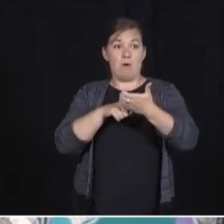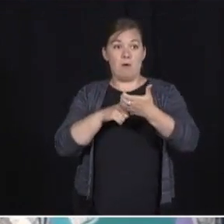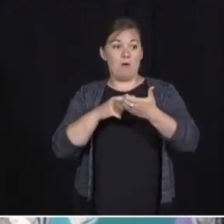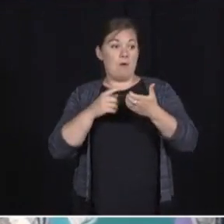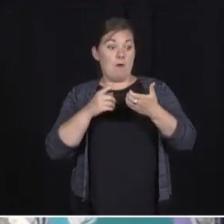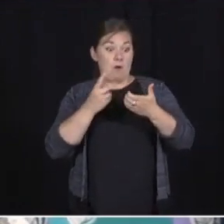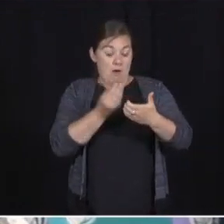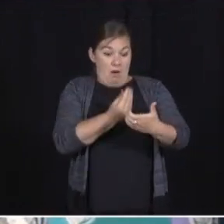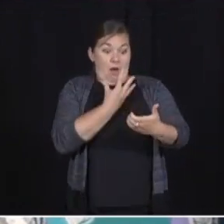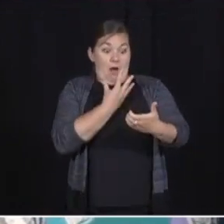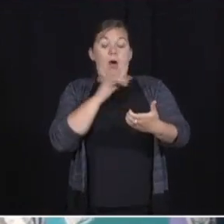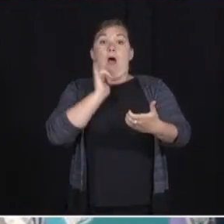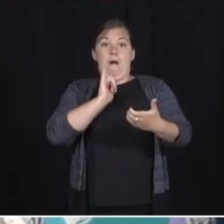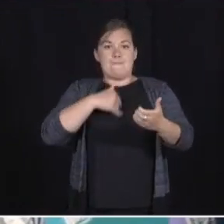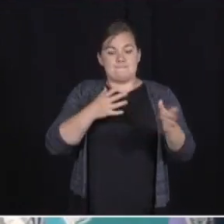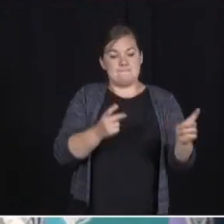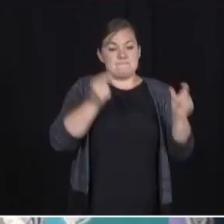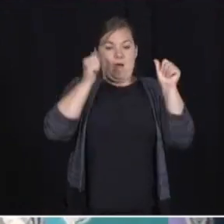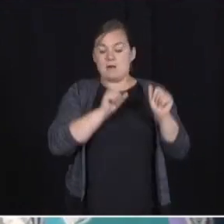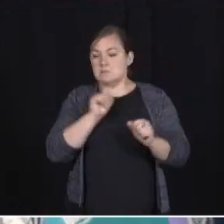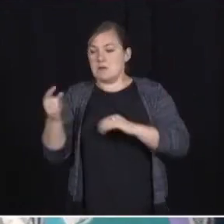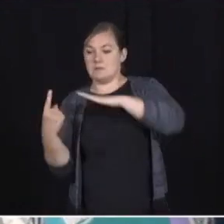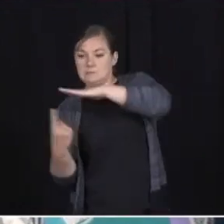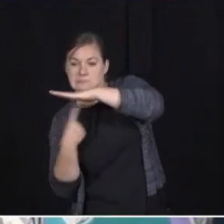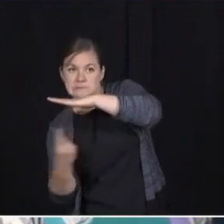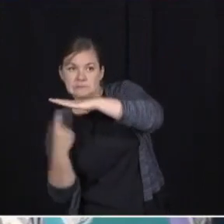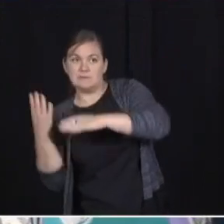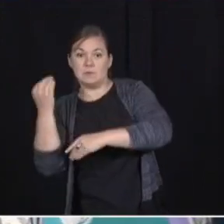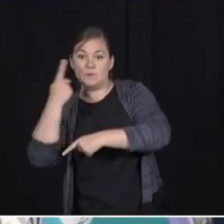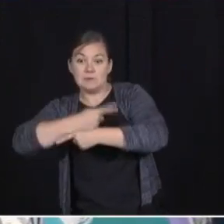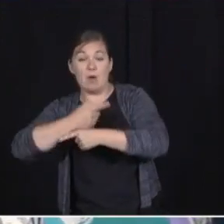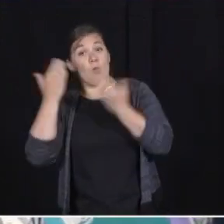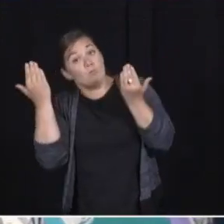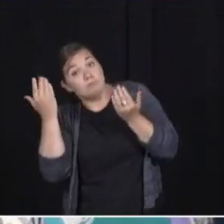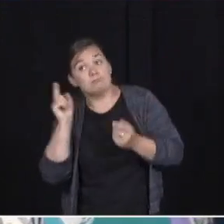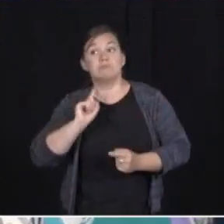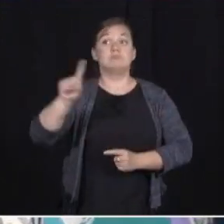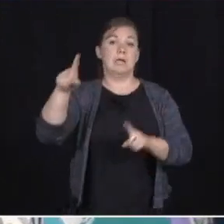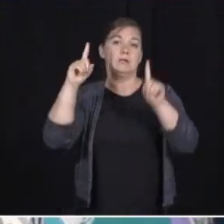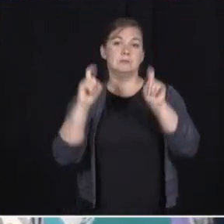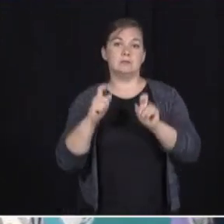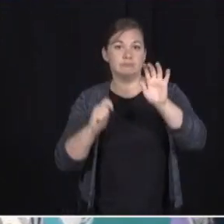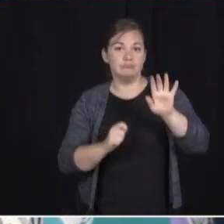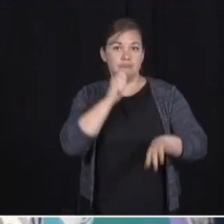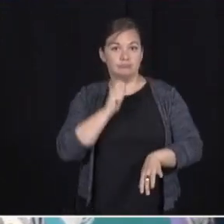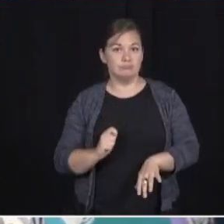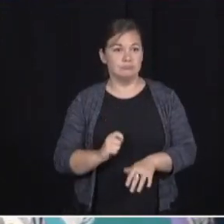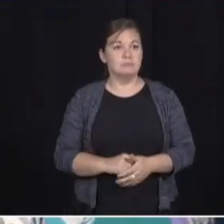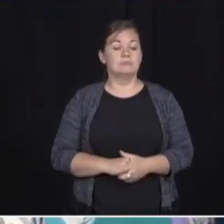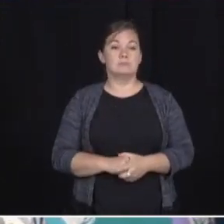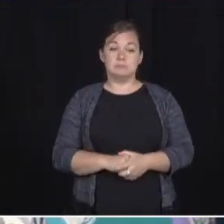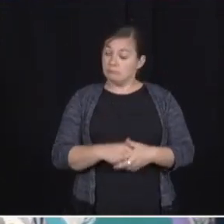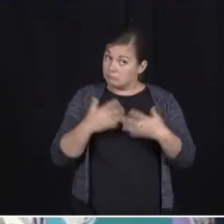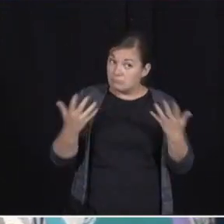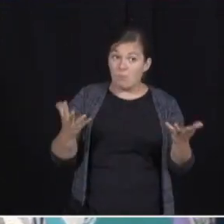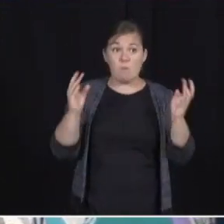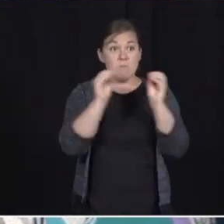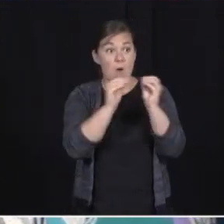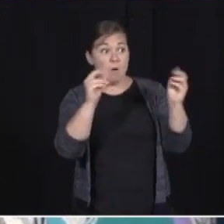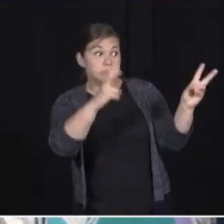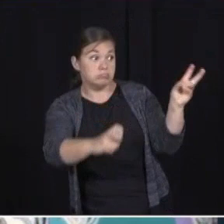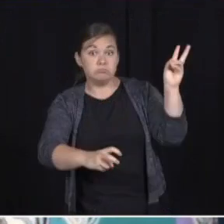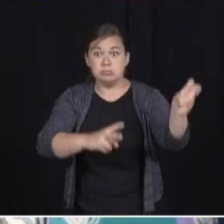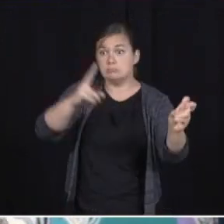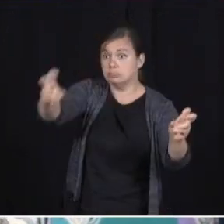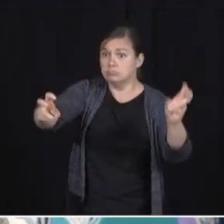to download and use this app. The more of us who do, the more effective it will be.